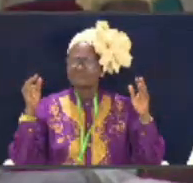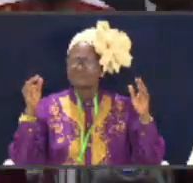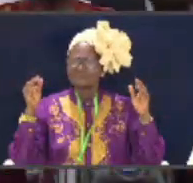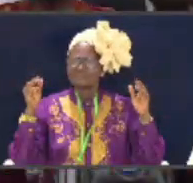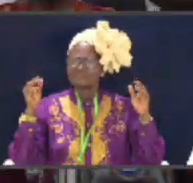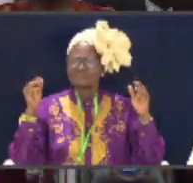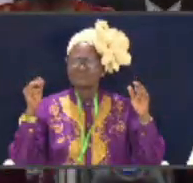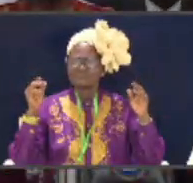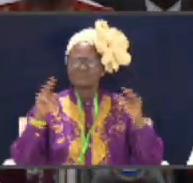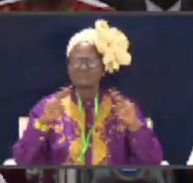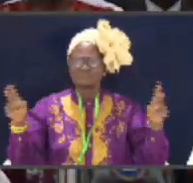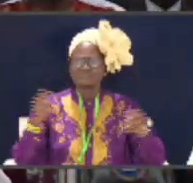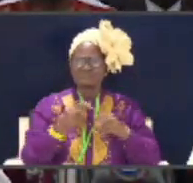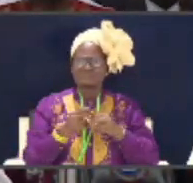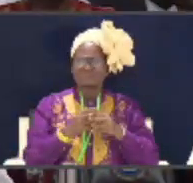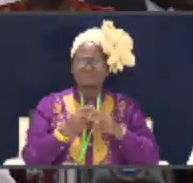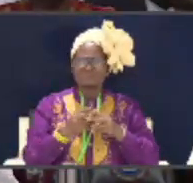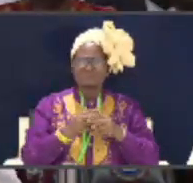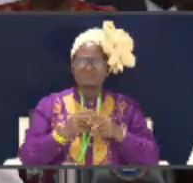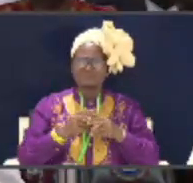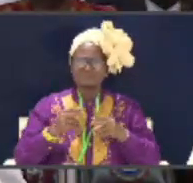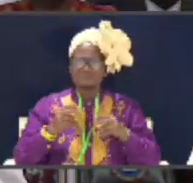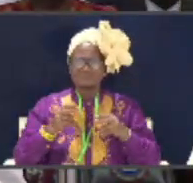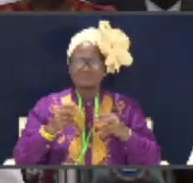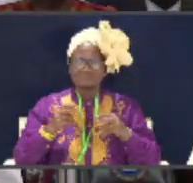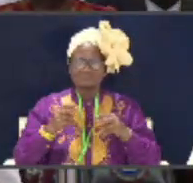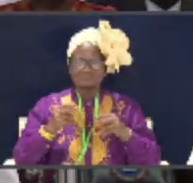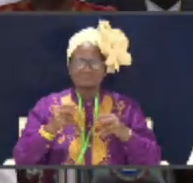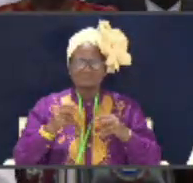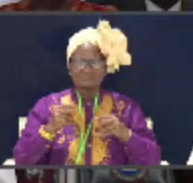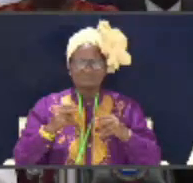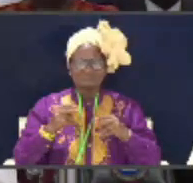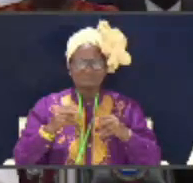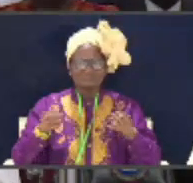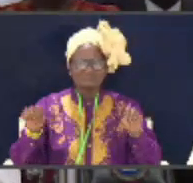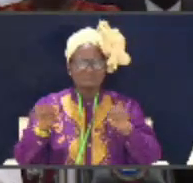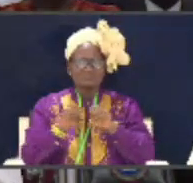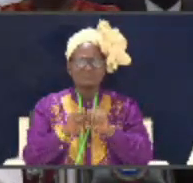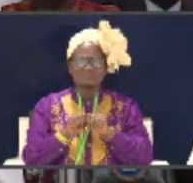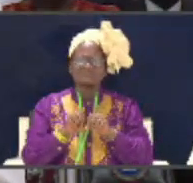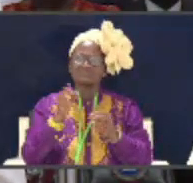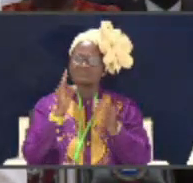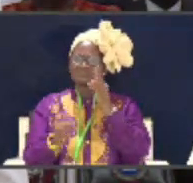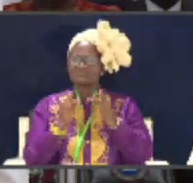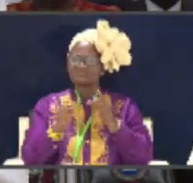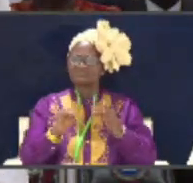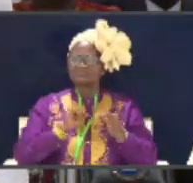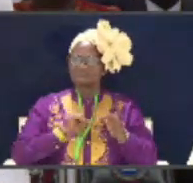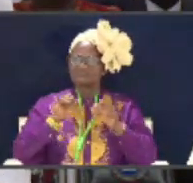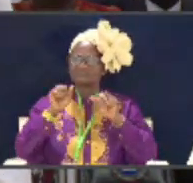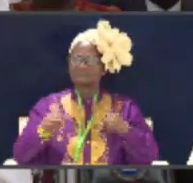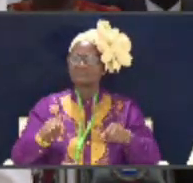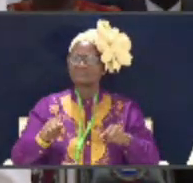So very soon it became clear to everybody that even if I can use my education to